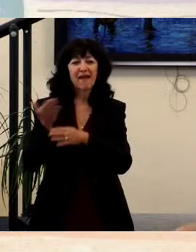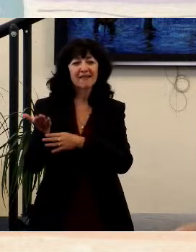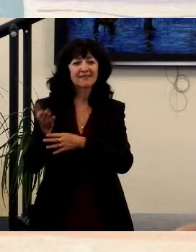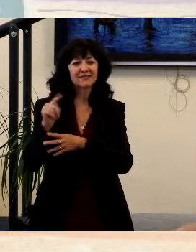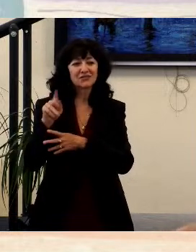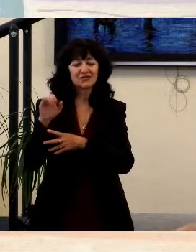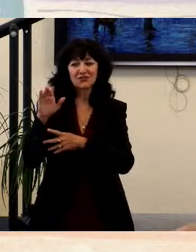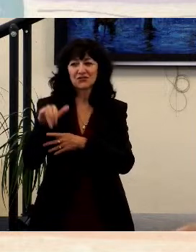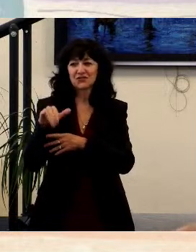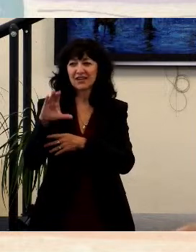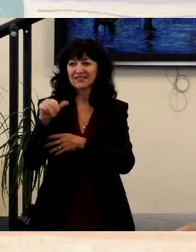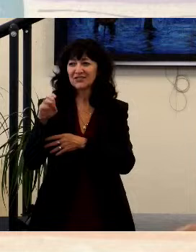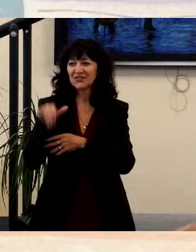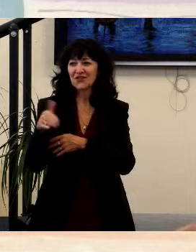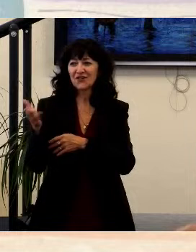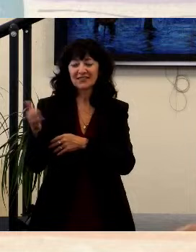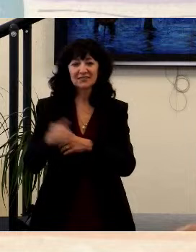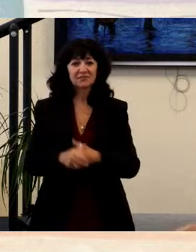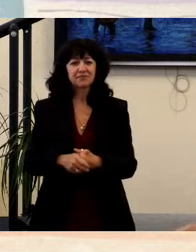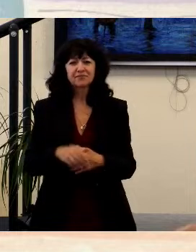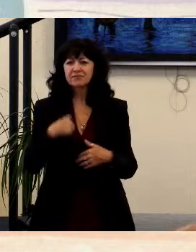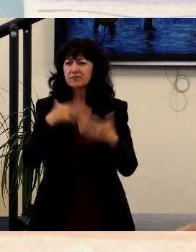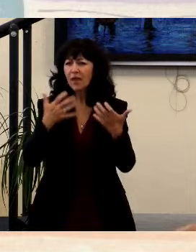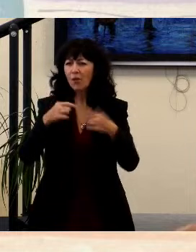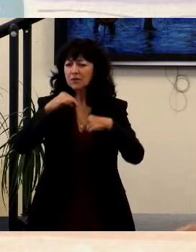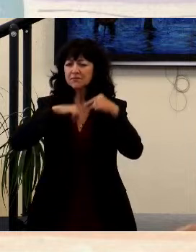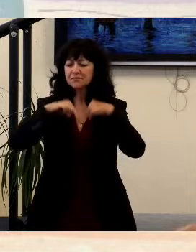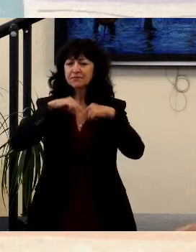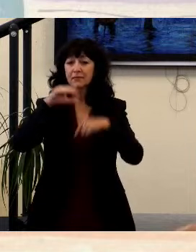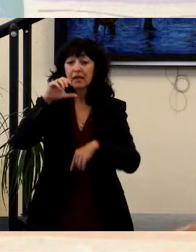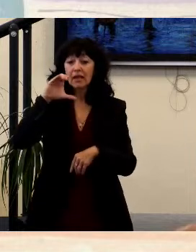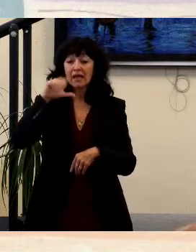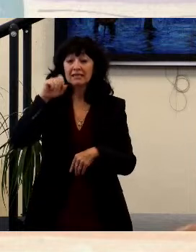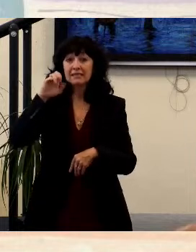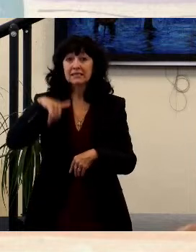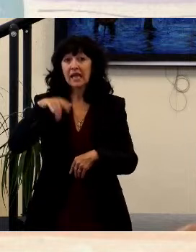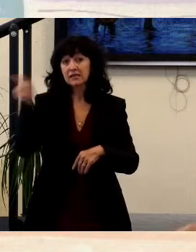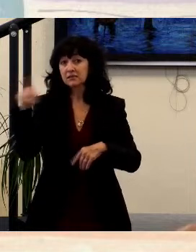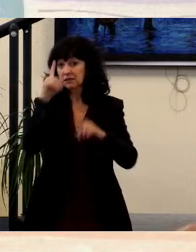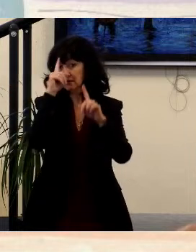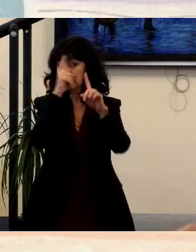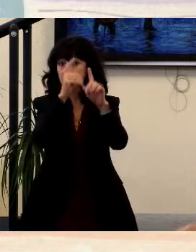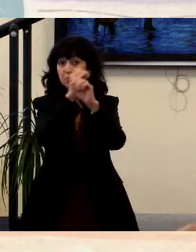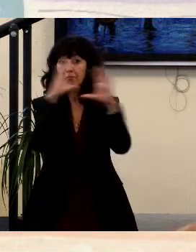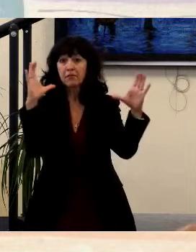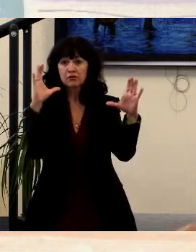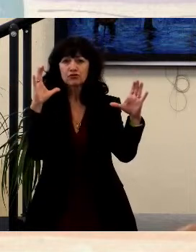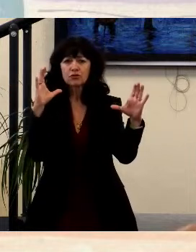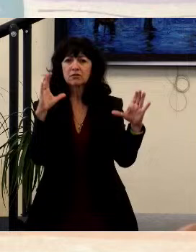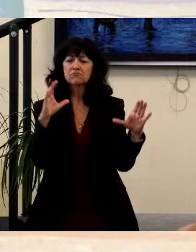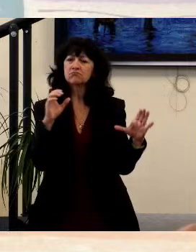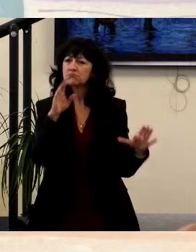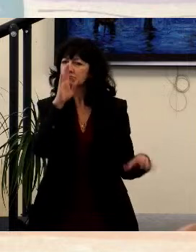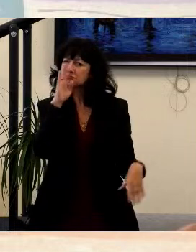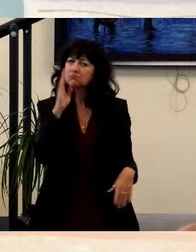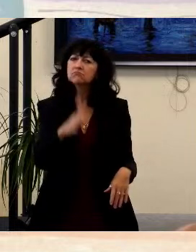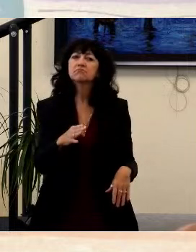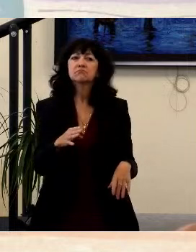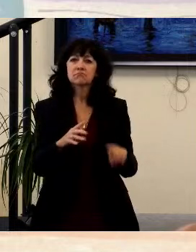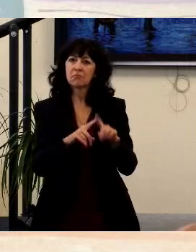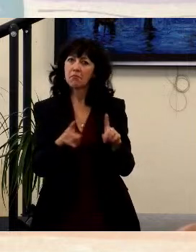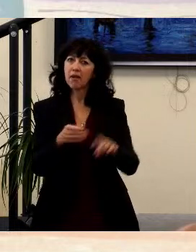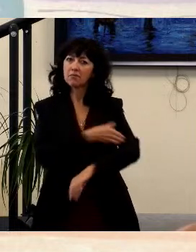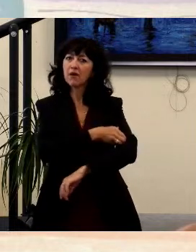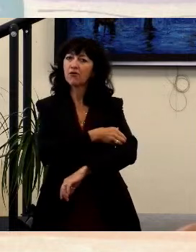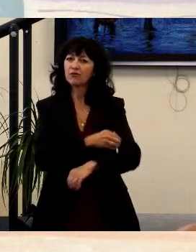Kind of back up a little bit to go for Casey's mission. Our mission is straightforward, but profound. It's